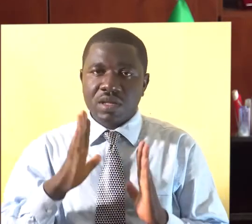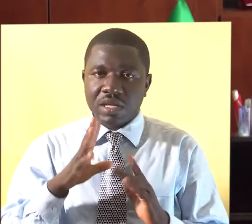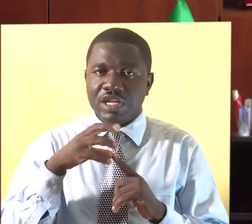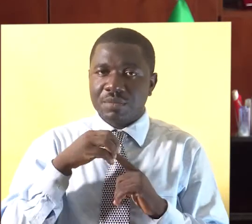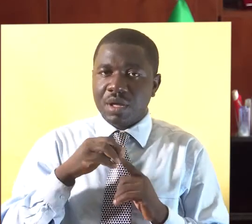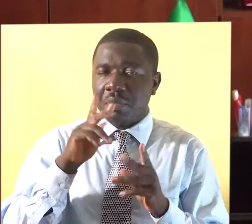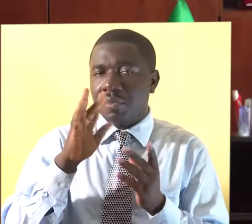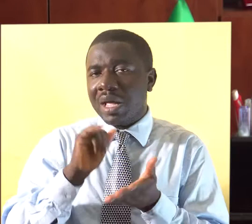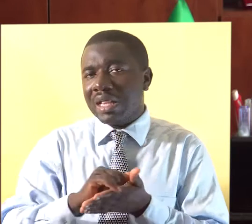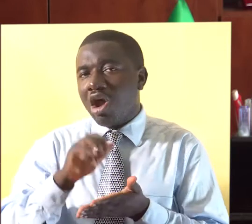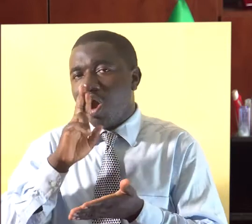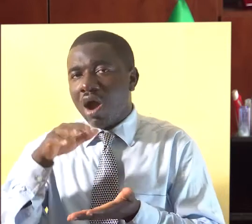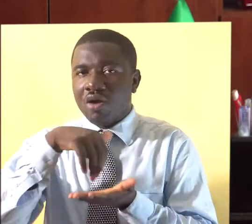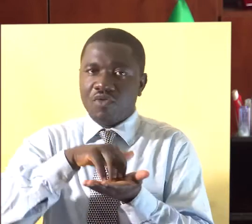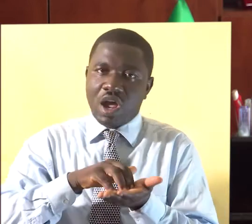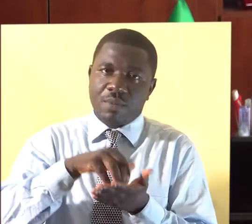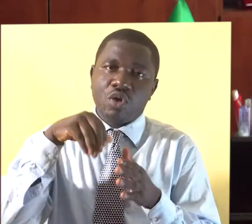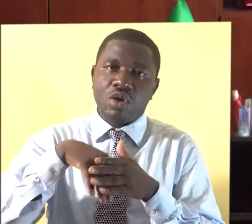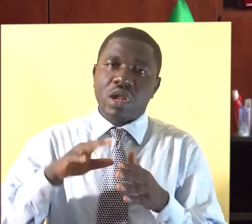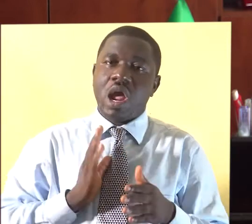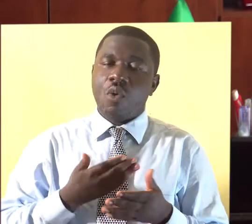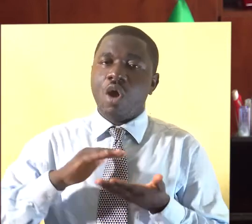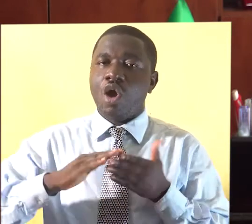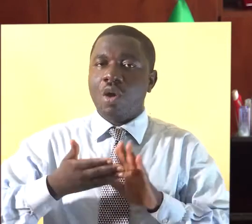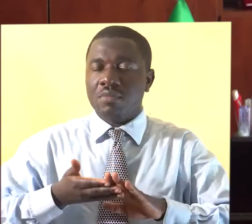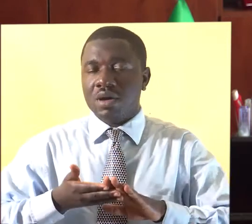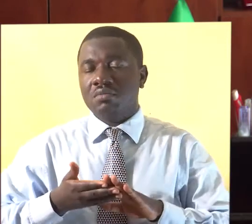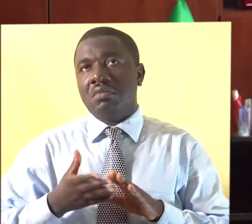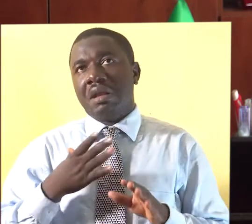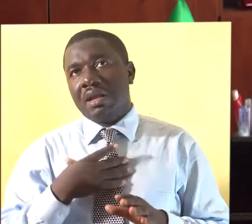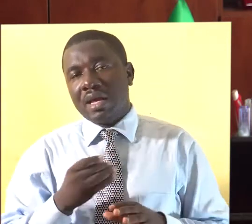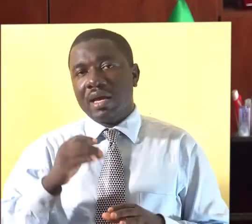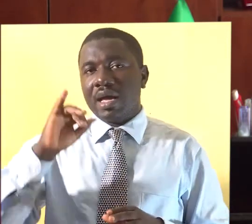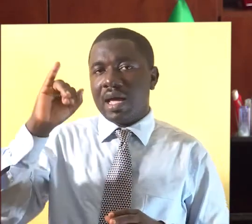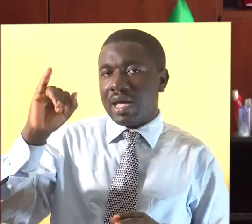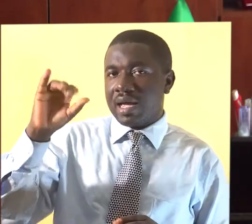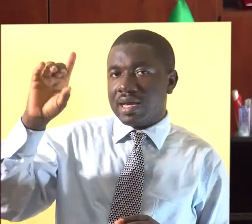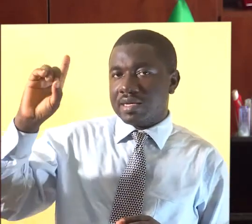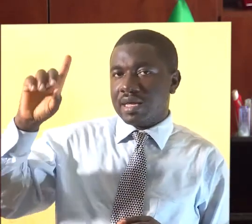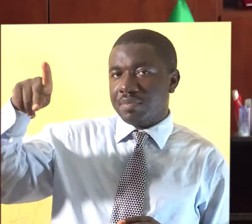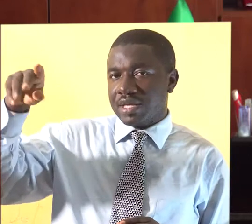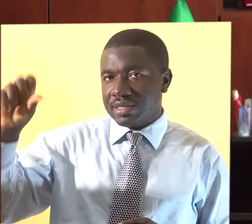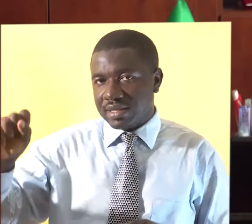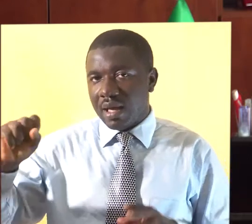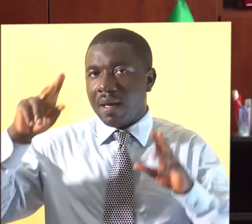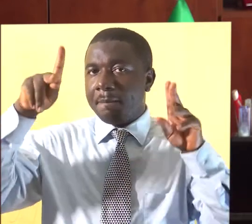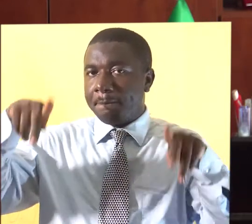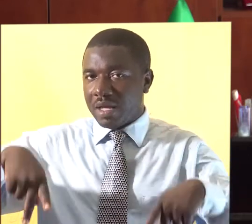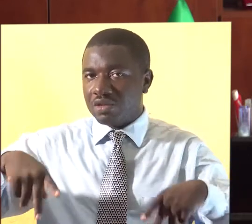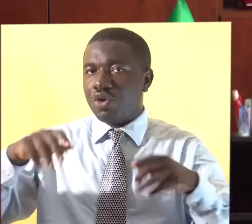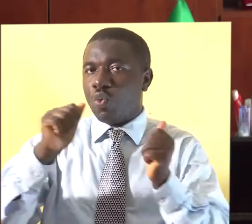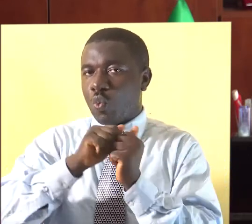compatriots, especially the vulnerable members of our communities, such as the IDPs, persons living